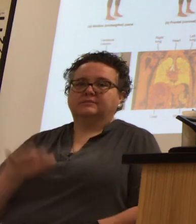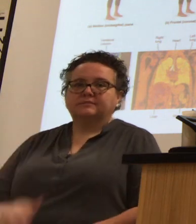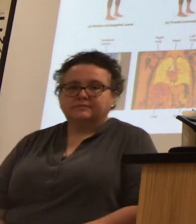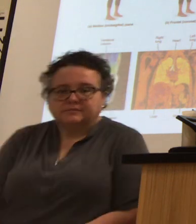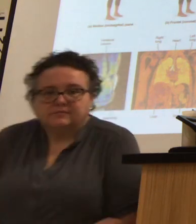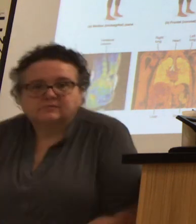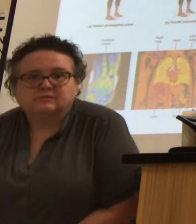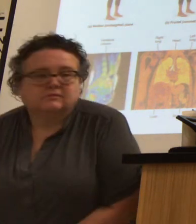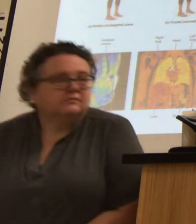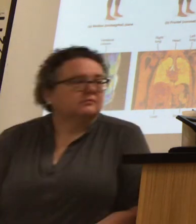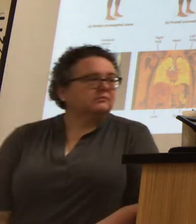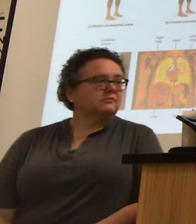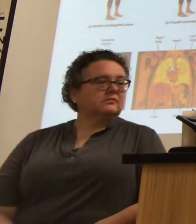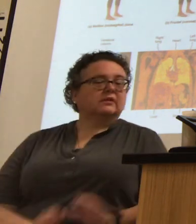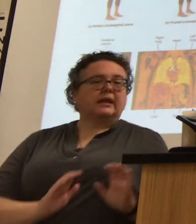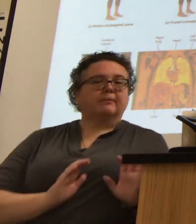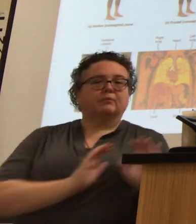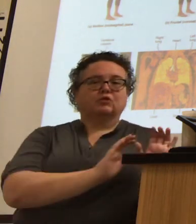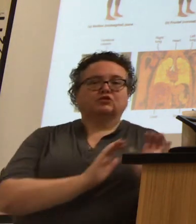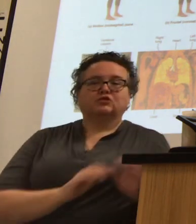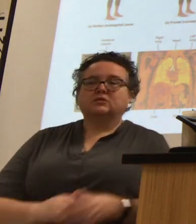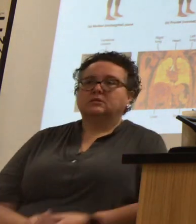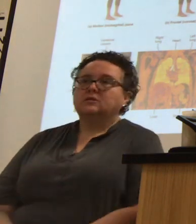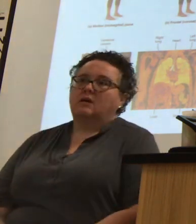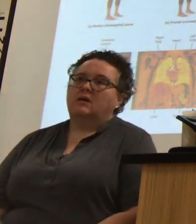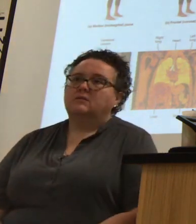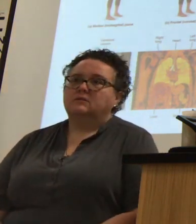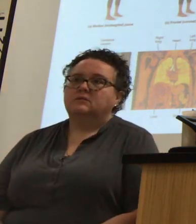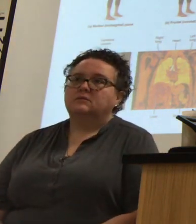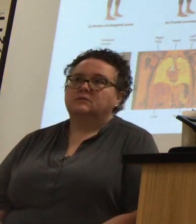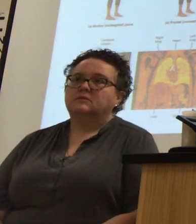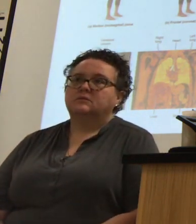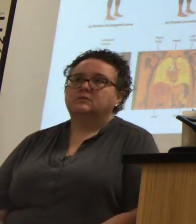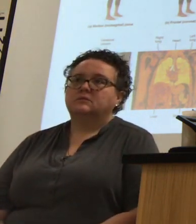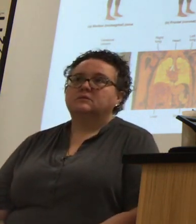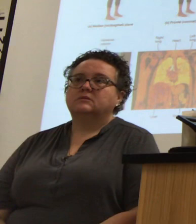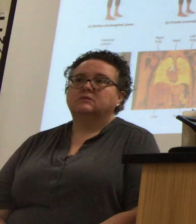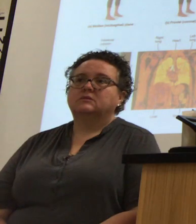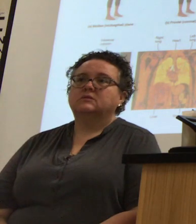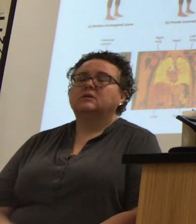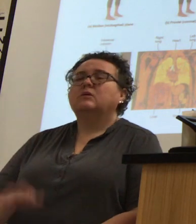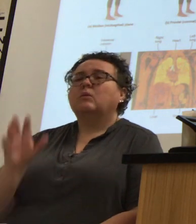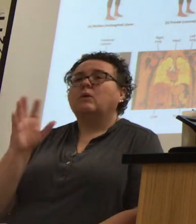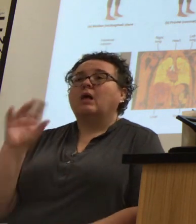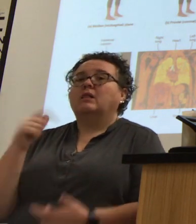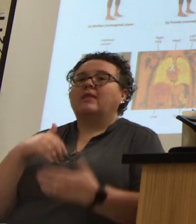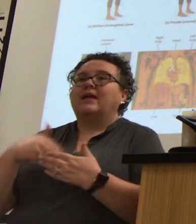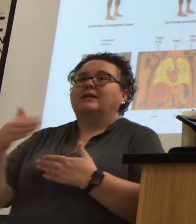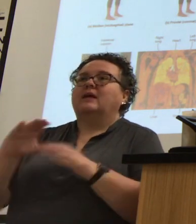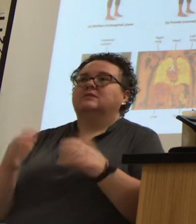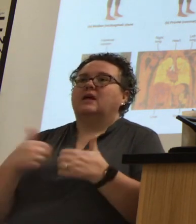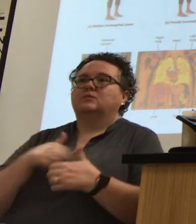Make right and left pieces.